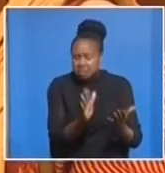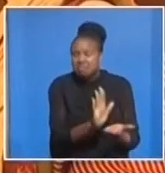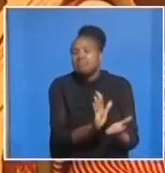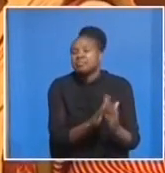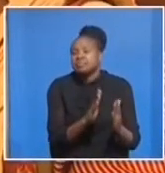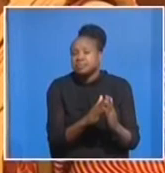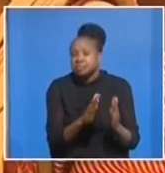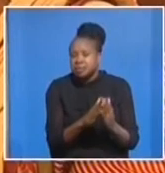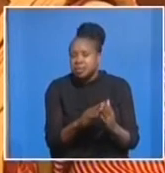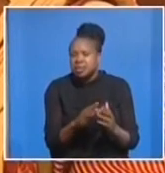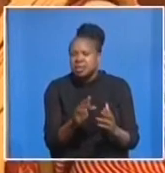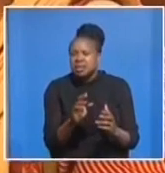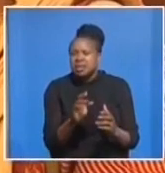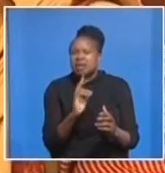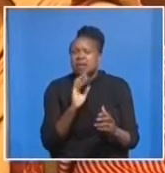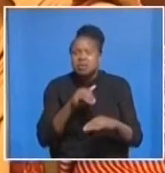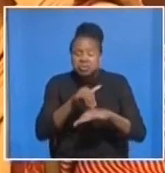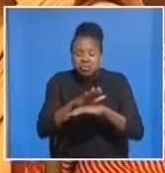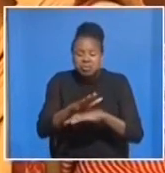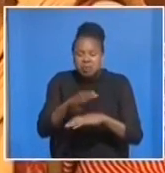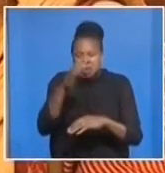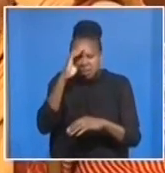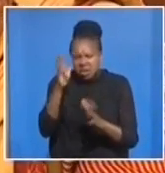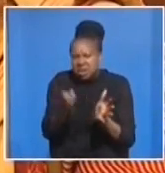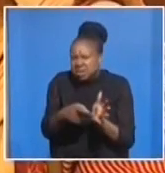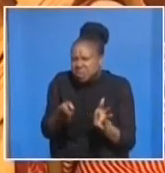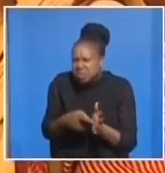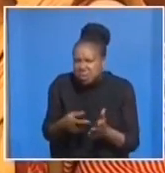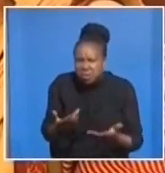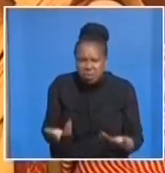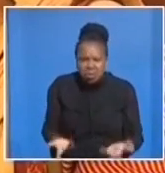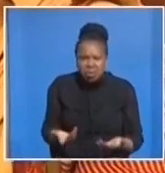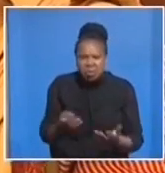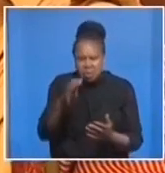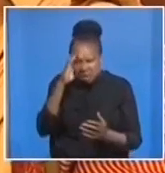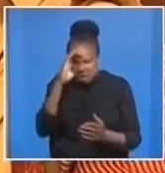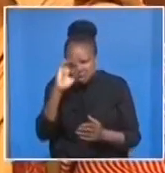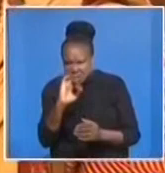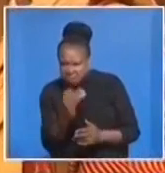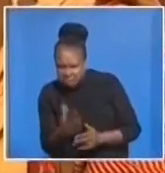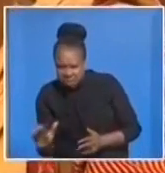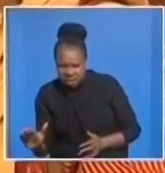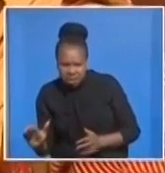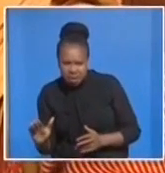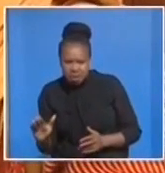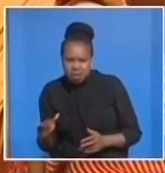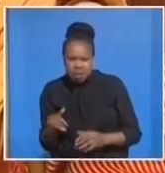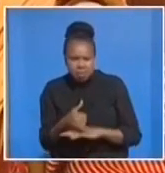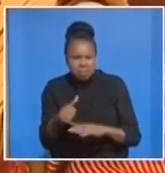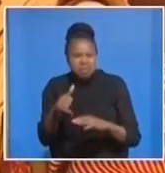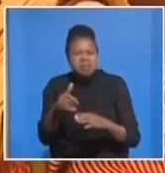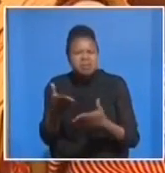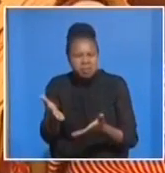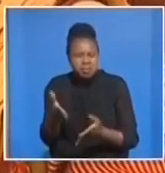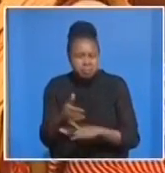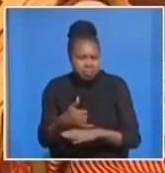is asked to go and collect firewood, or is asked to go and collect water at the water point